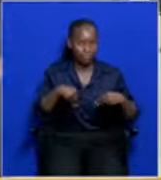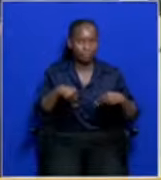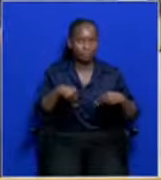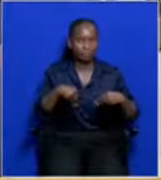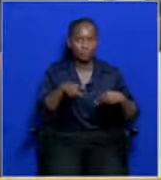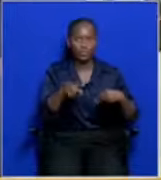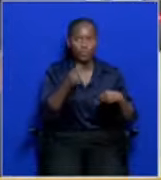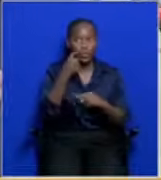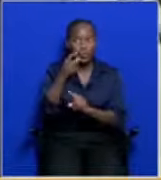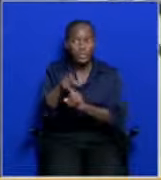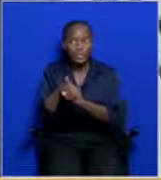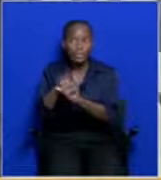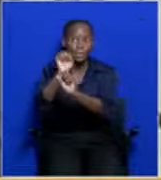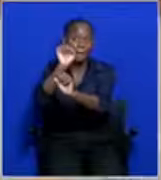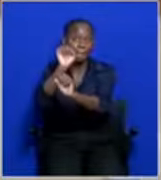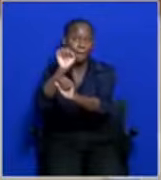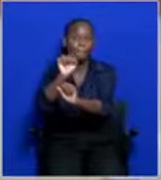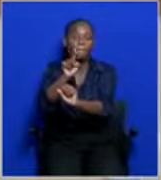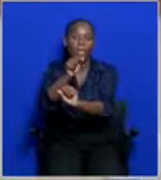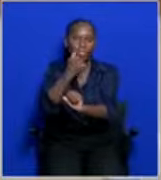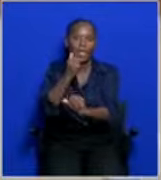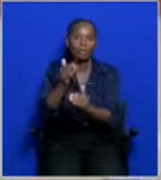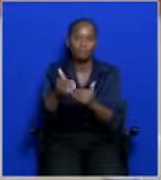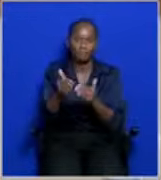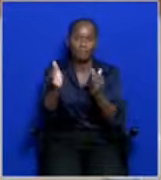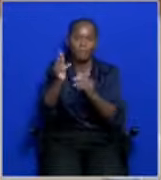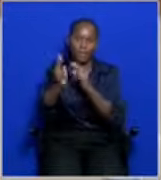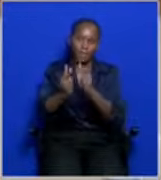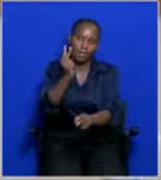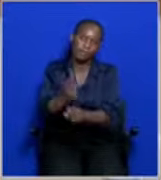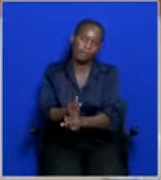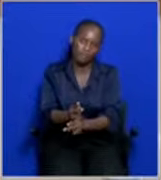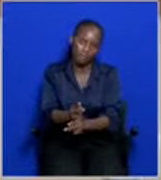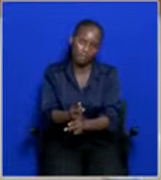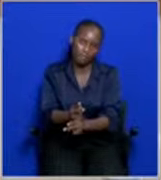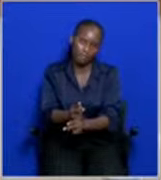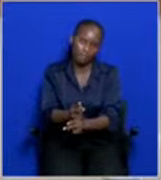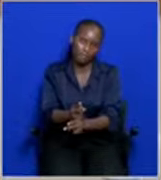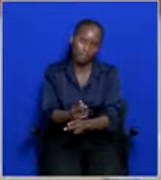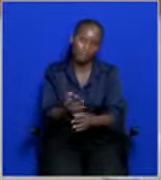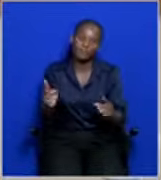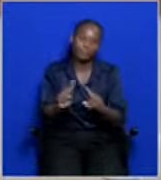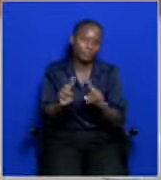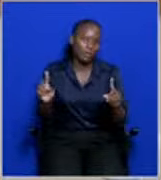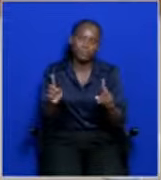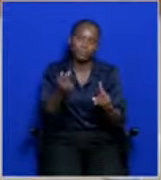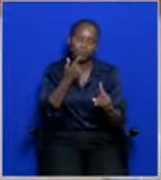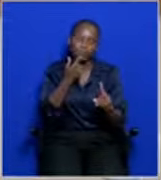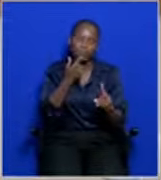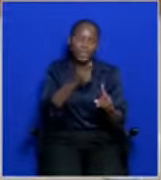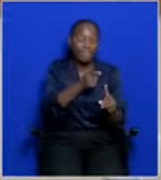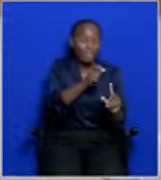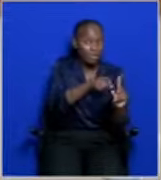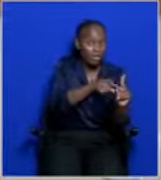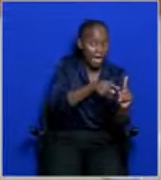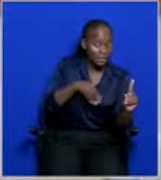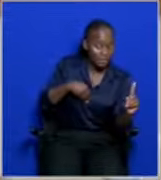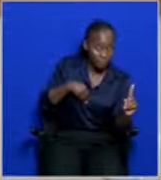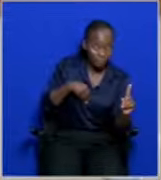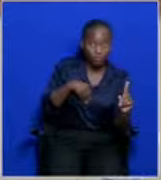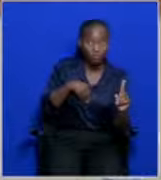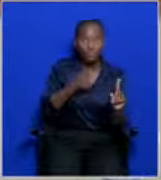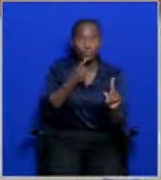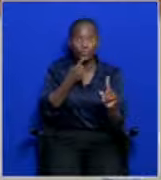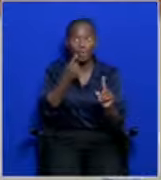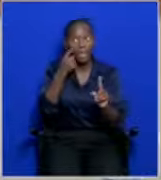Thank you. Commissioners, unless there are further questions on this particular case, that would then conclude